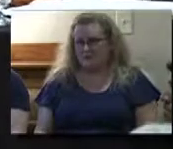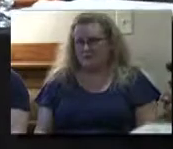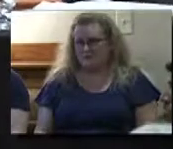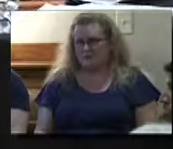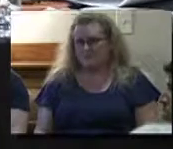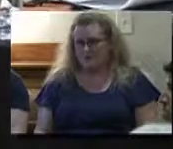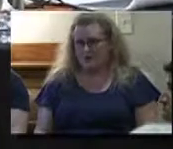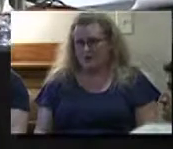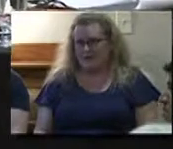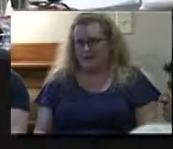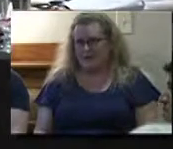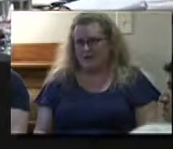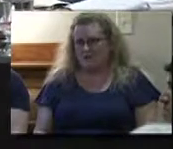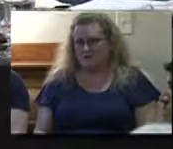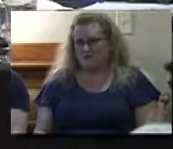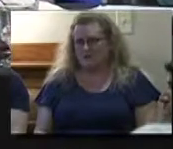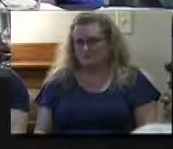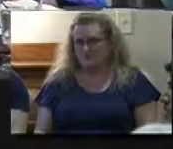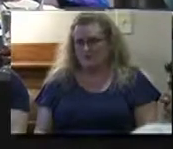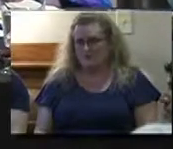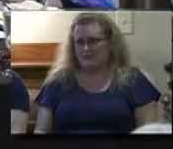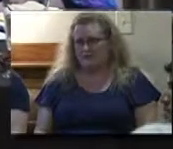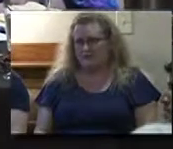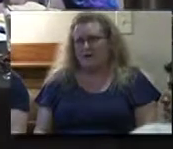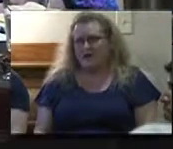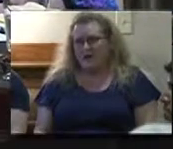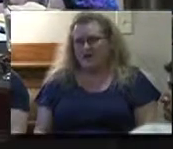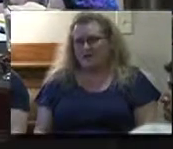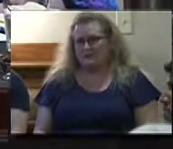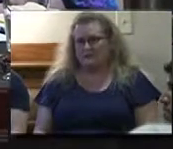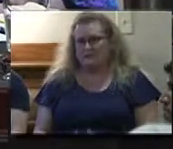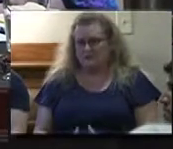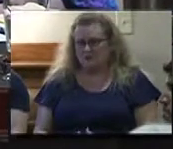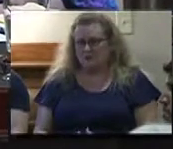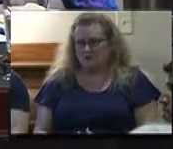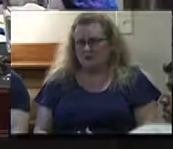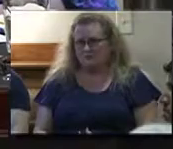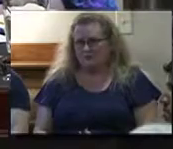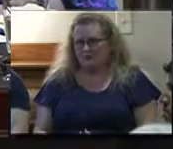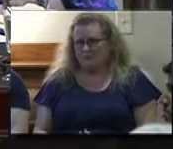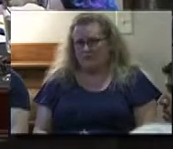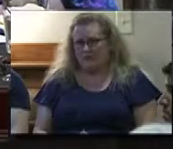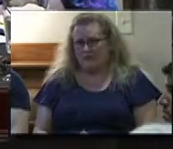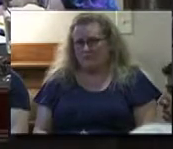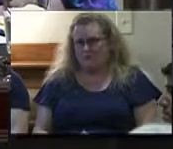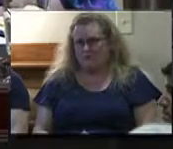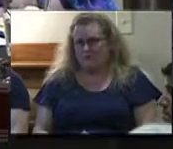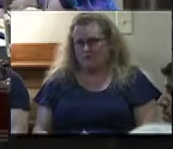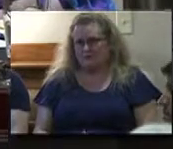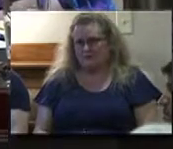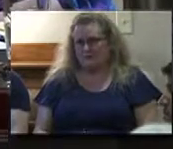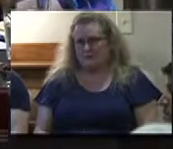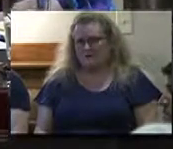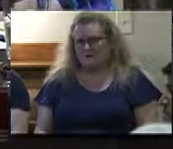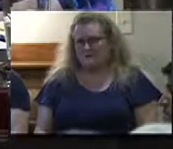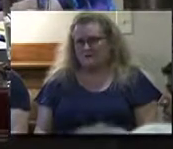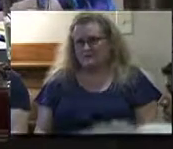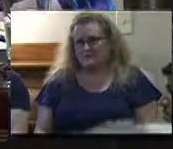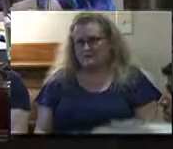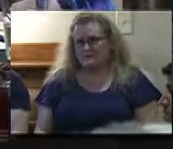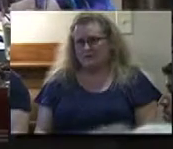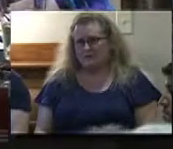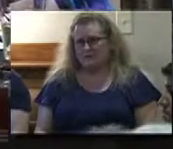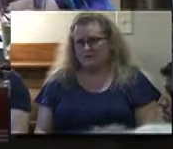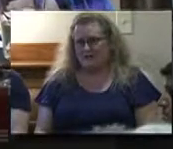that helped with learning and also motivation. I had, you know, a goal in what I wanted to learn for. And